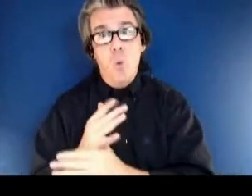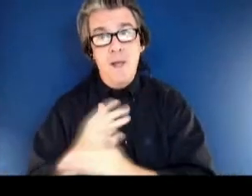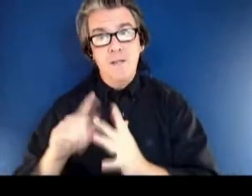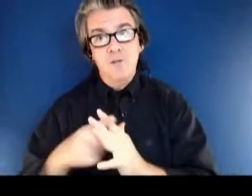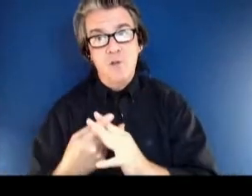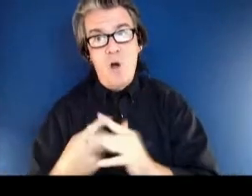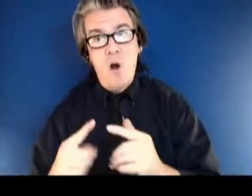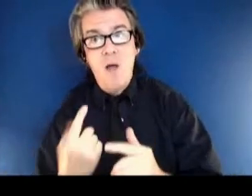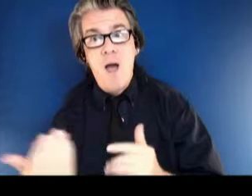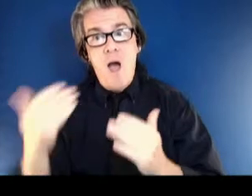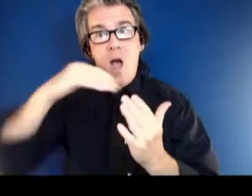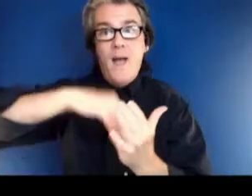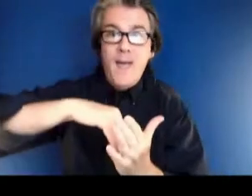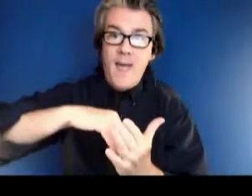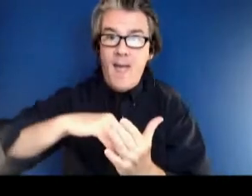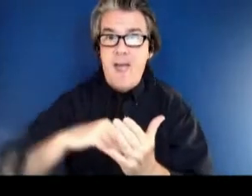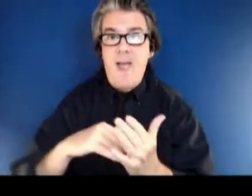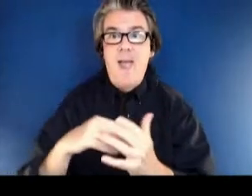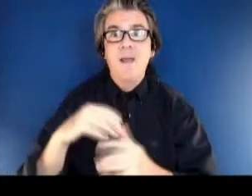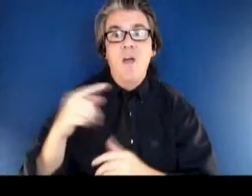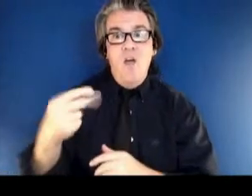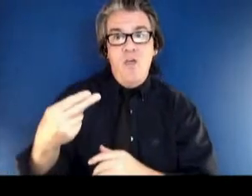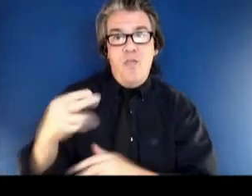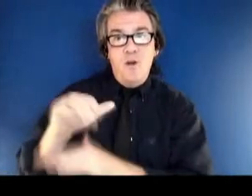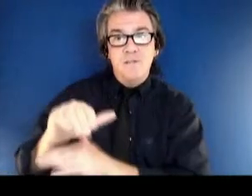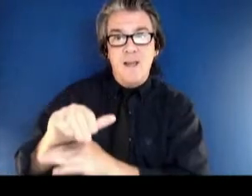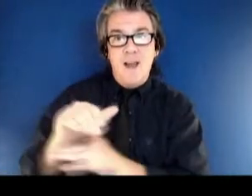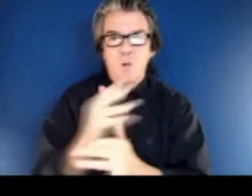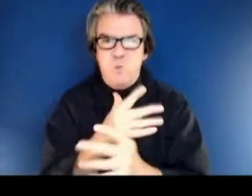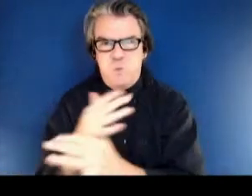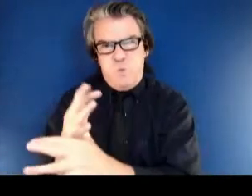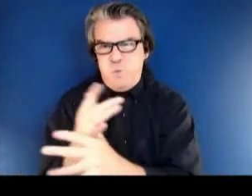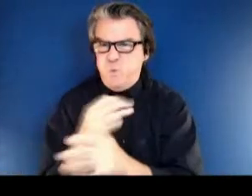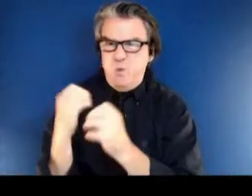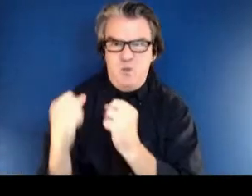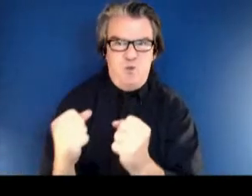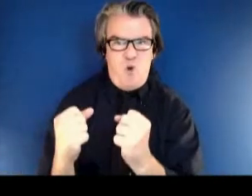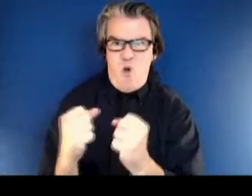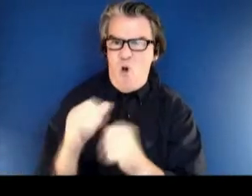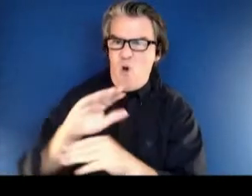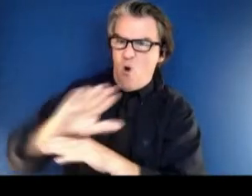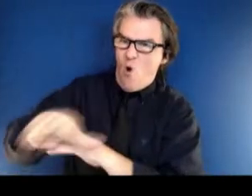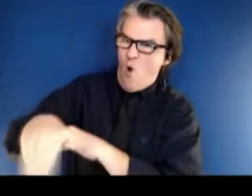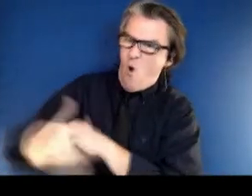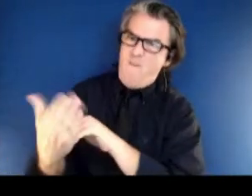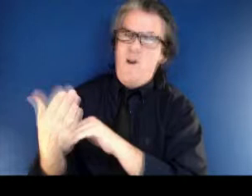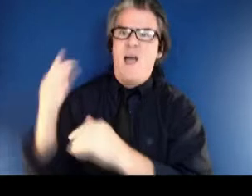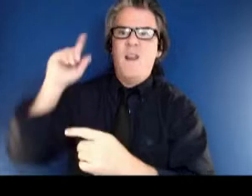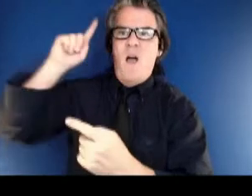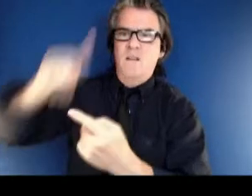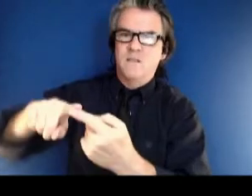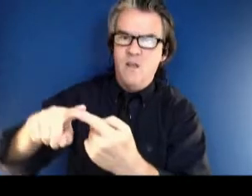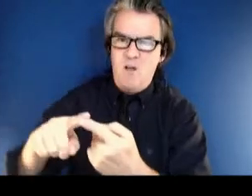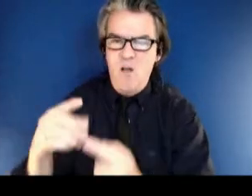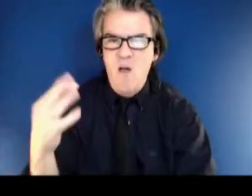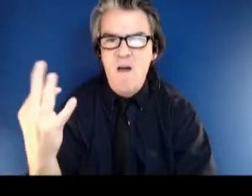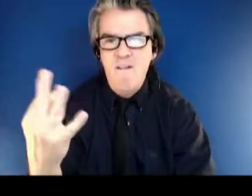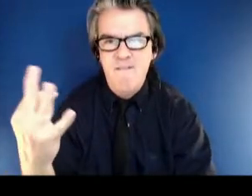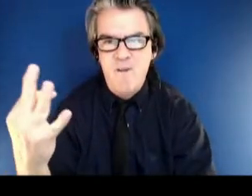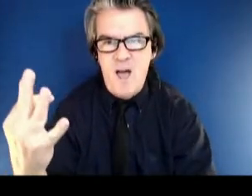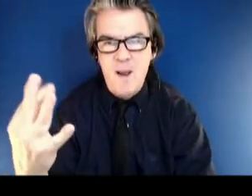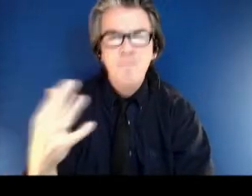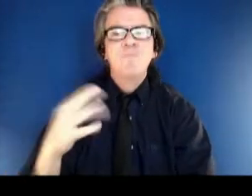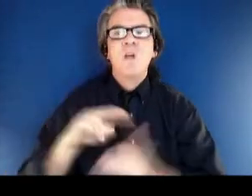risk starting approximately 6 p.m. Thursday evening. And it is expected to continue overnight through about 8 or 10 a.m. for most